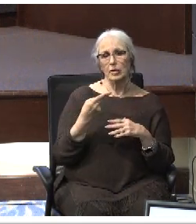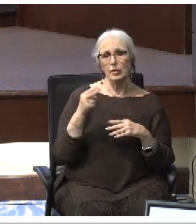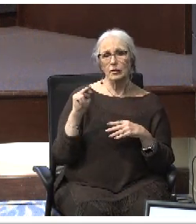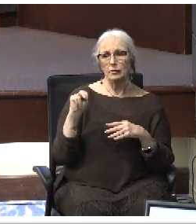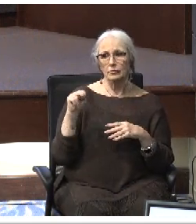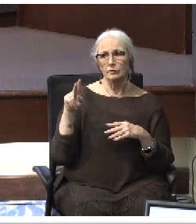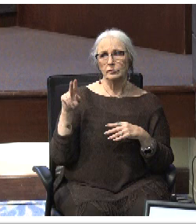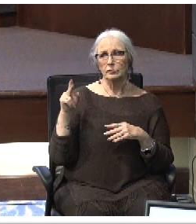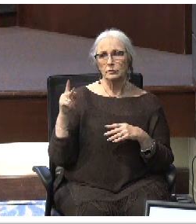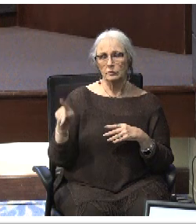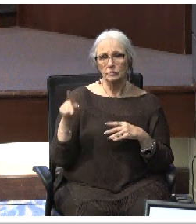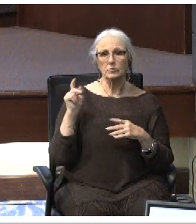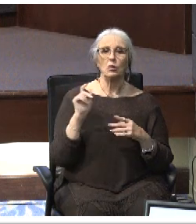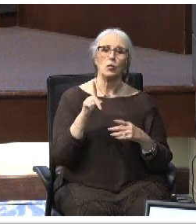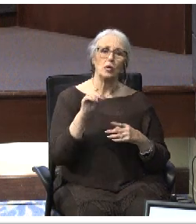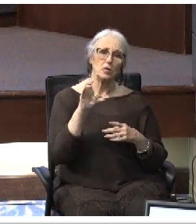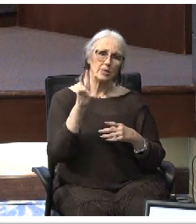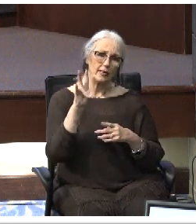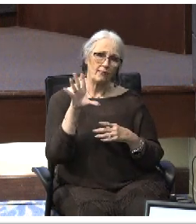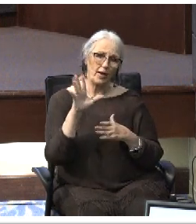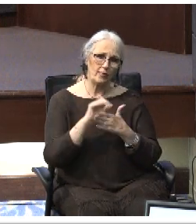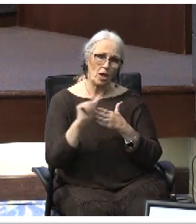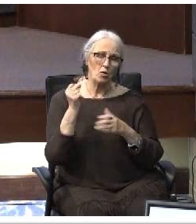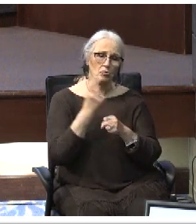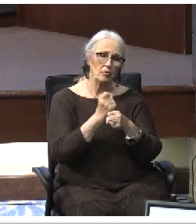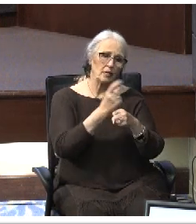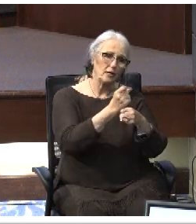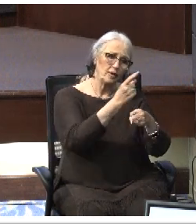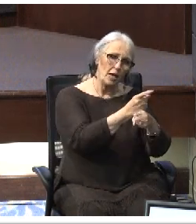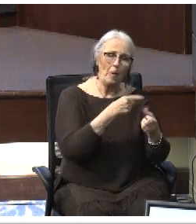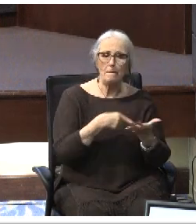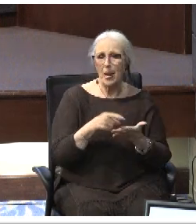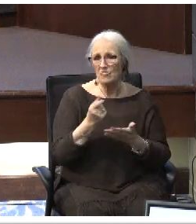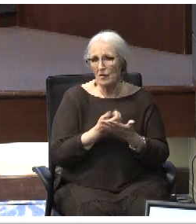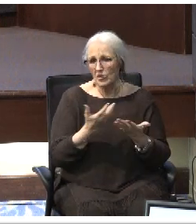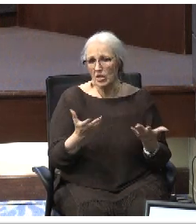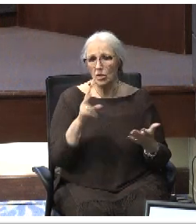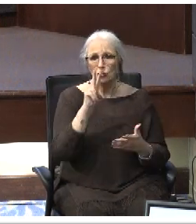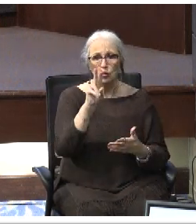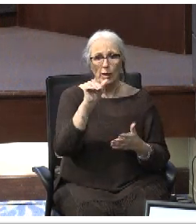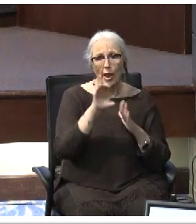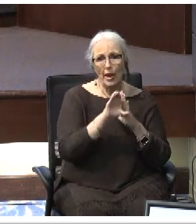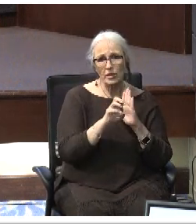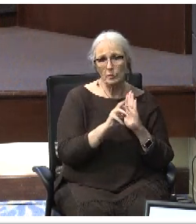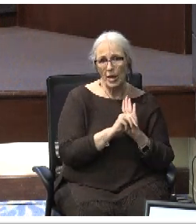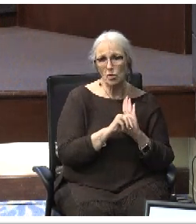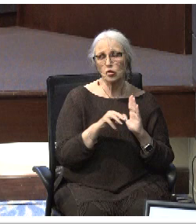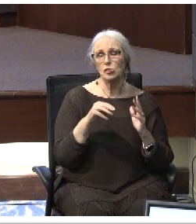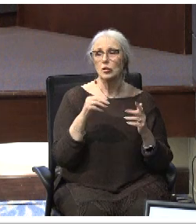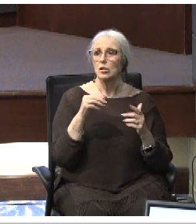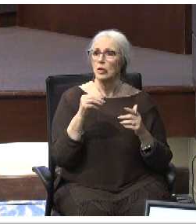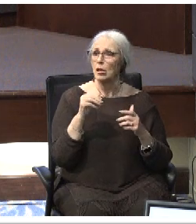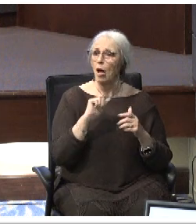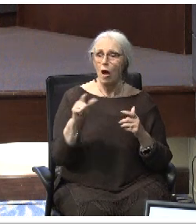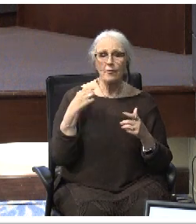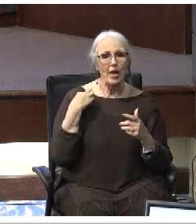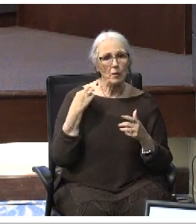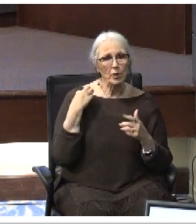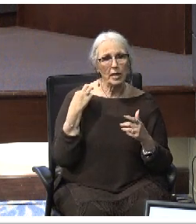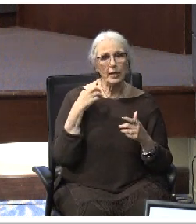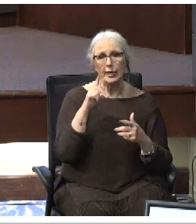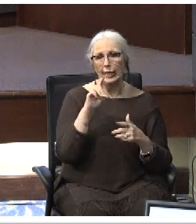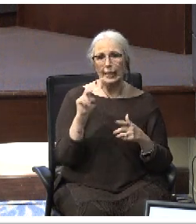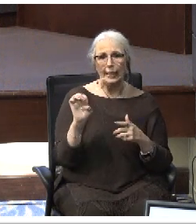pretty inexpensive, $175,000 annually, pays for all of that, pays for 2 case managers, and pays for all the application fees and